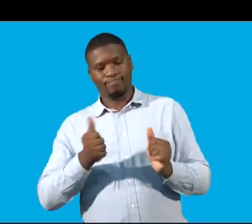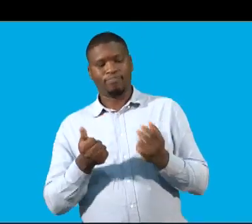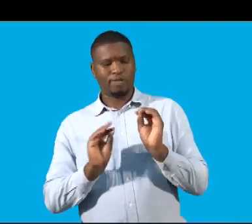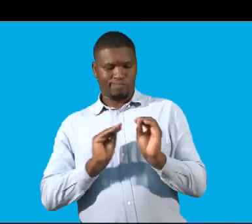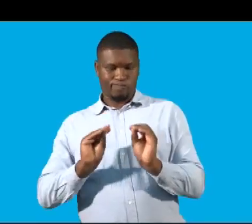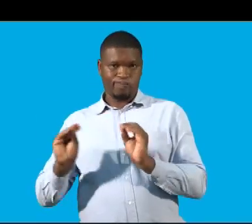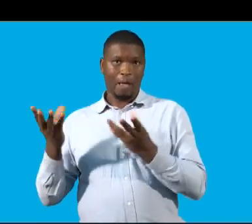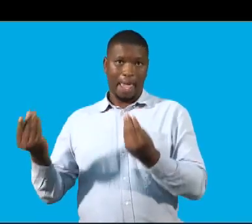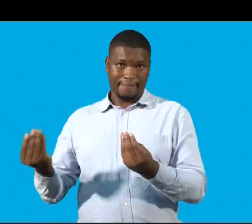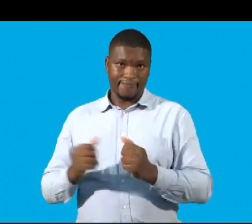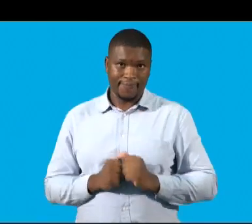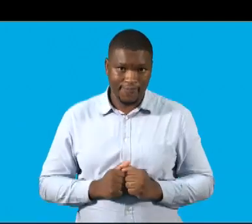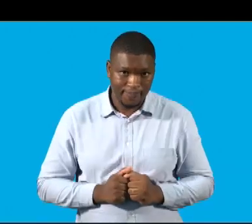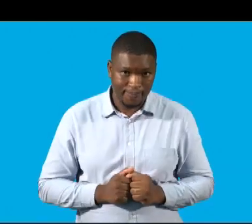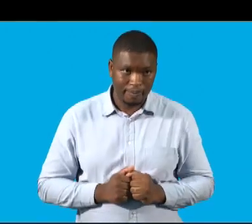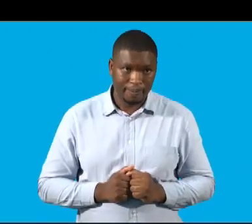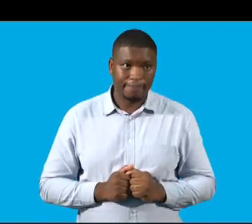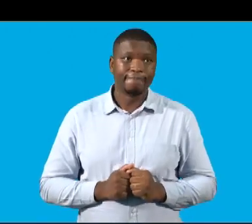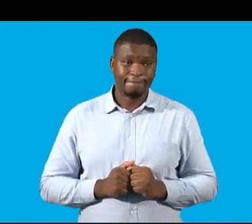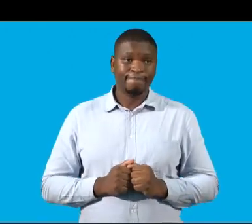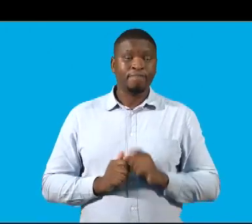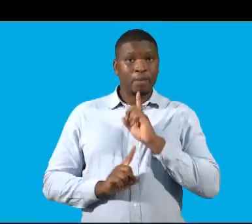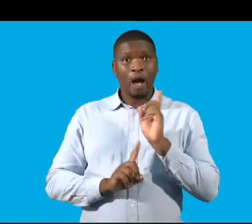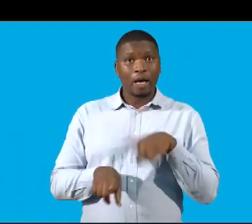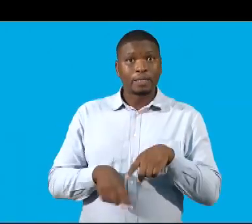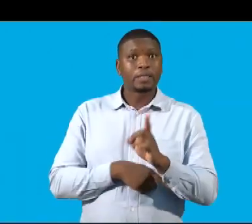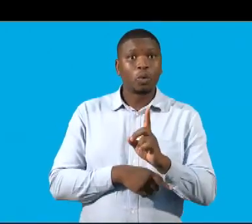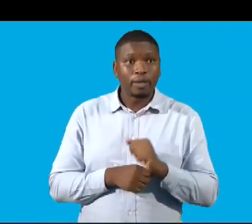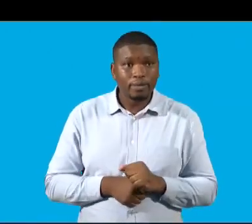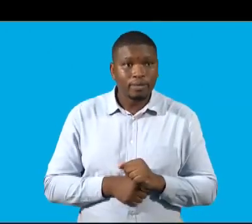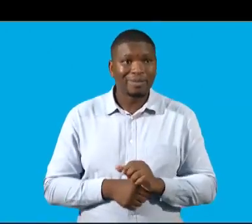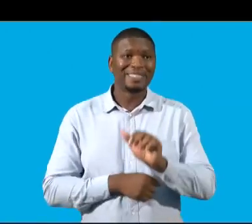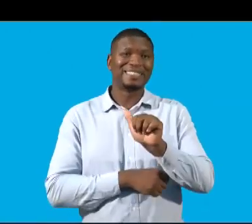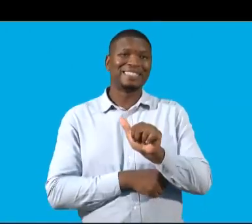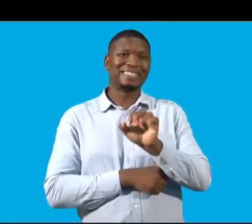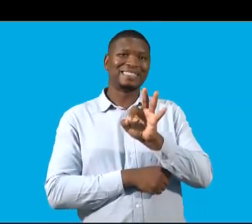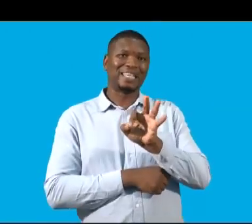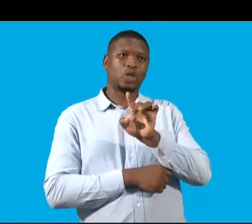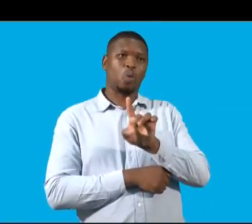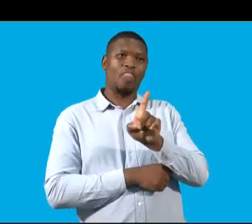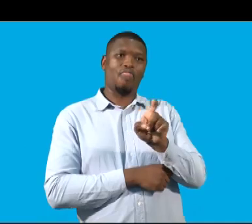rest of the substitutions there. And that is going to give us an answer of